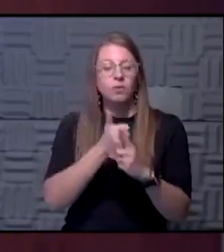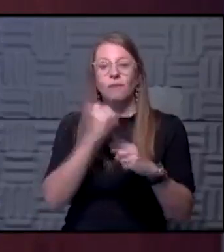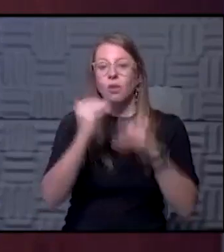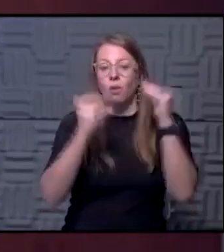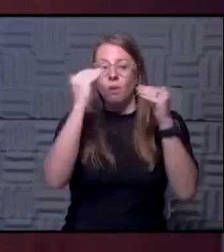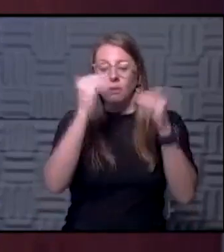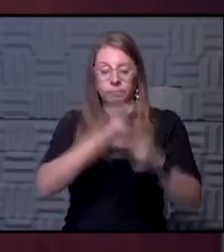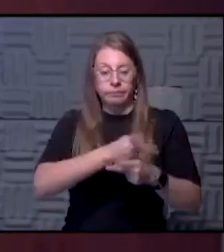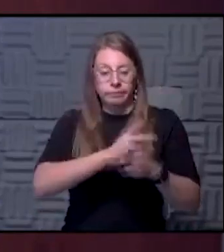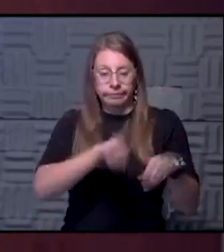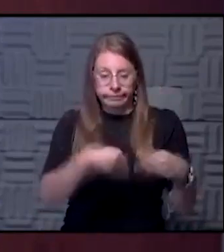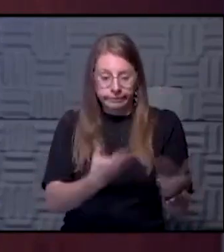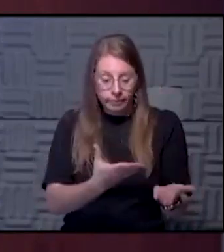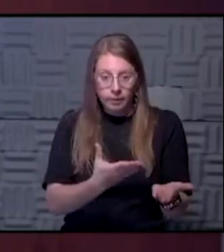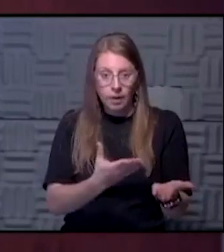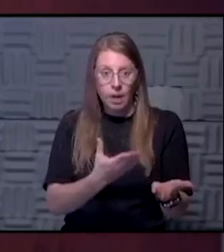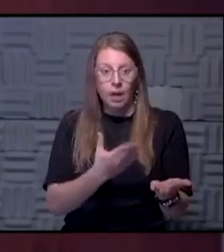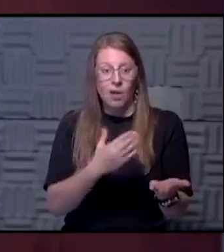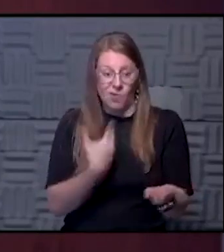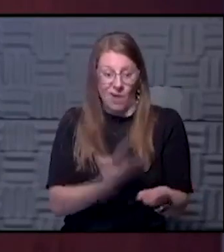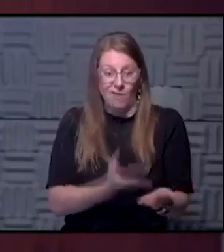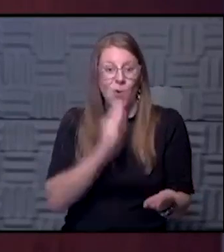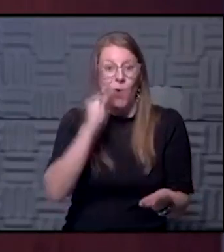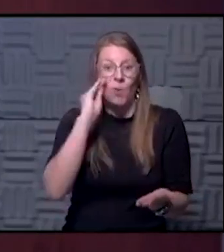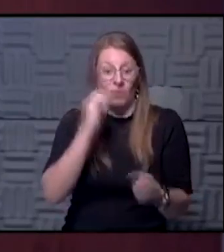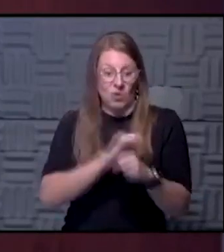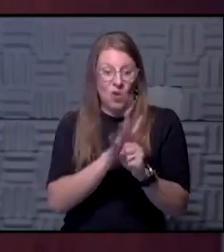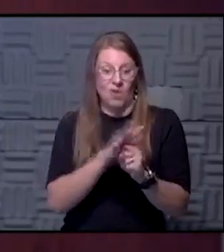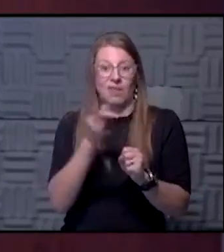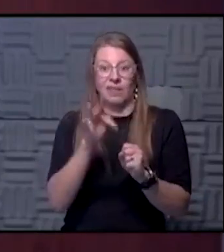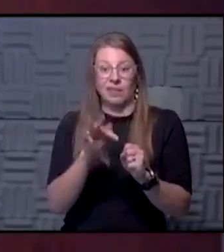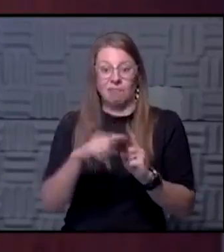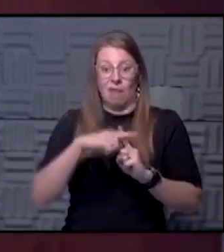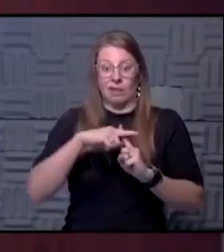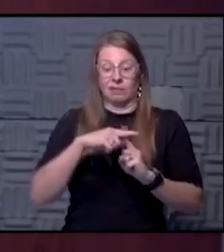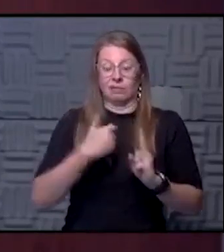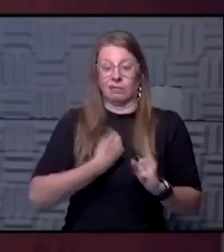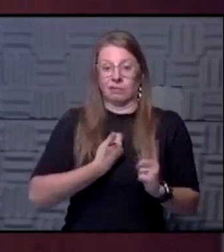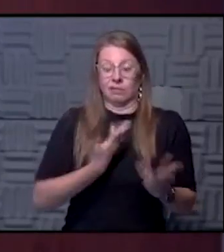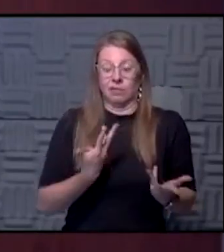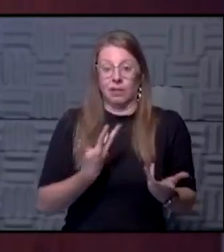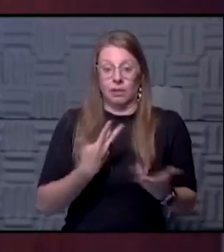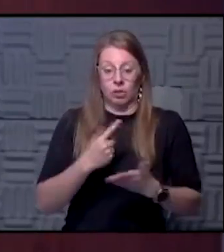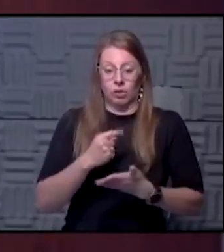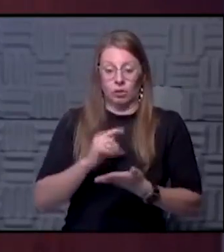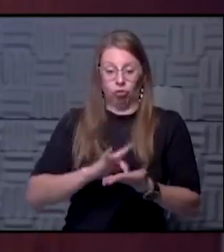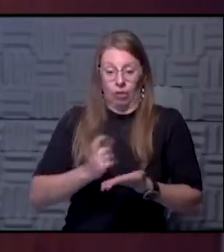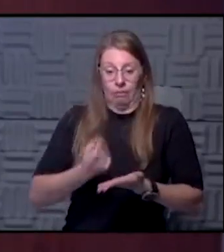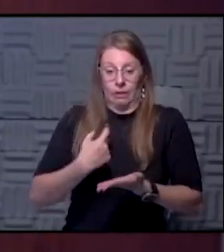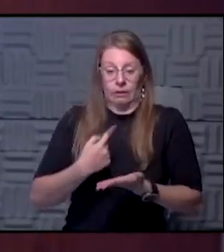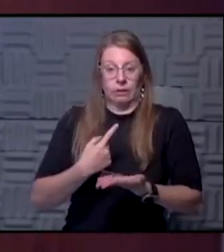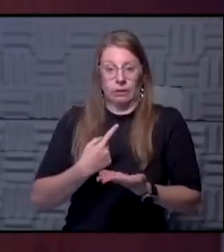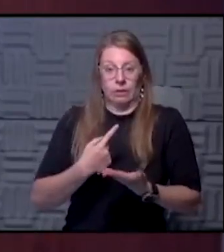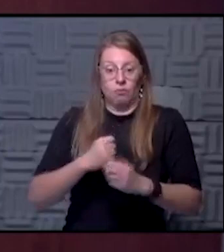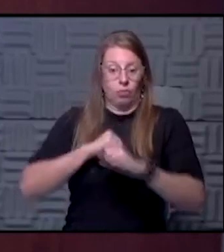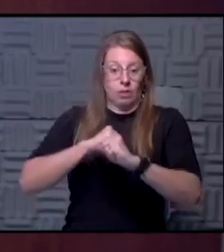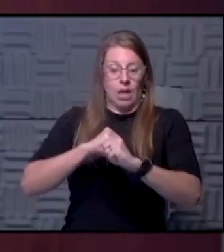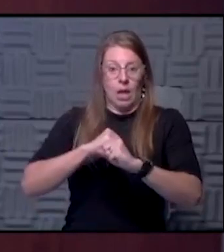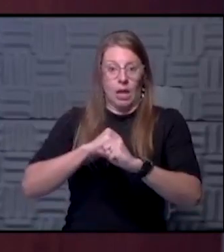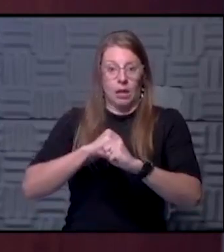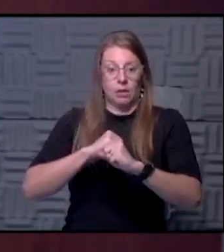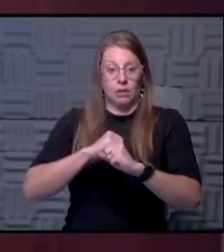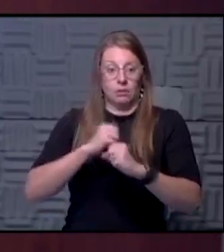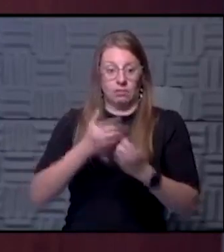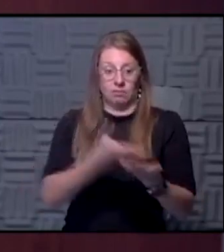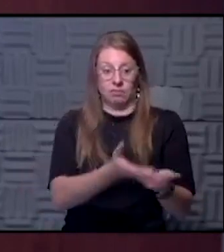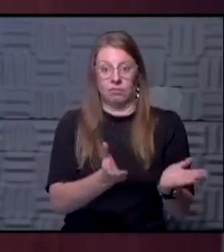the caregiver, come home with COVID-19. Could you get on a treatment potentially to protect the rest of